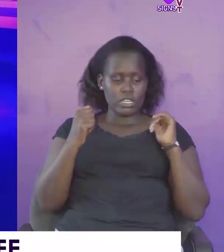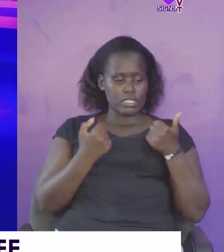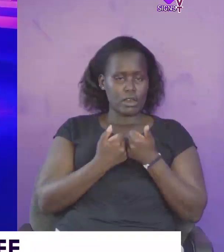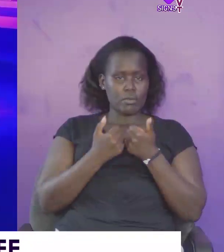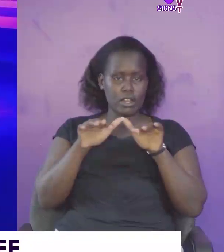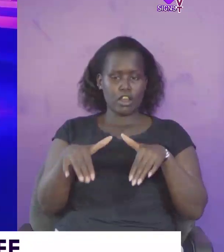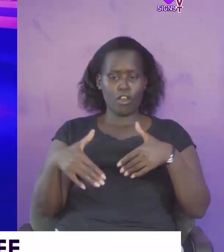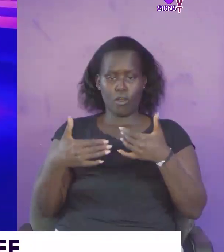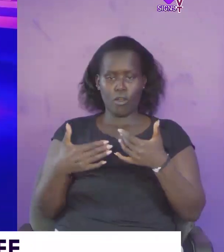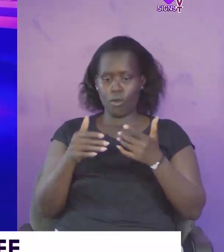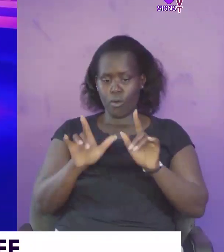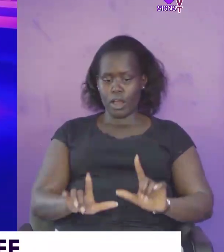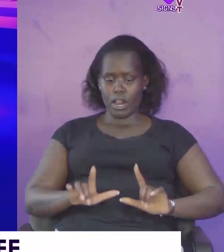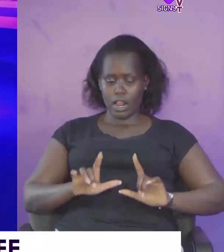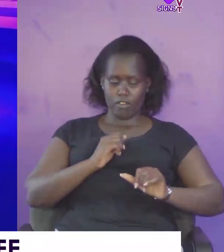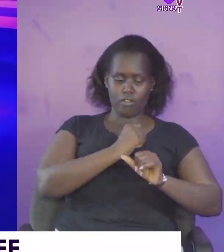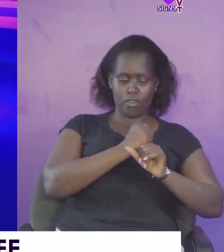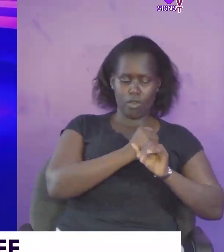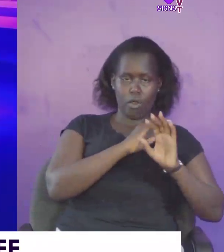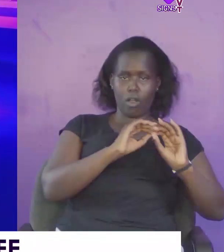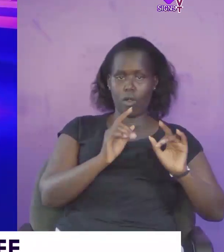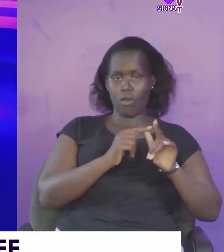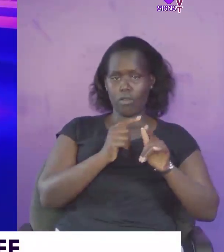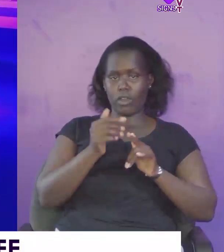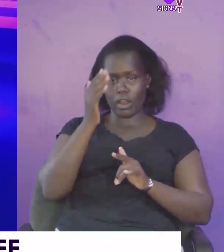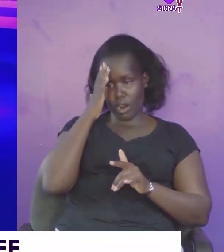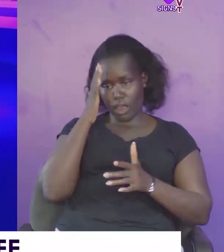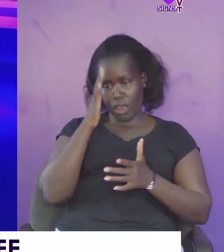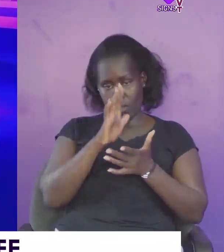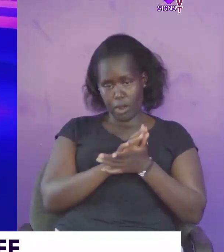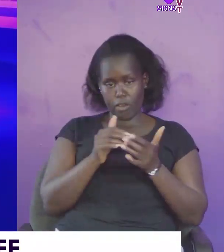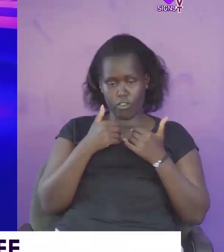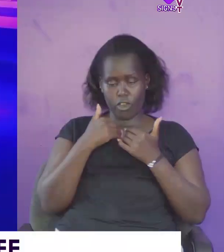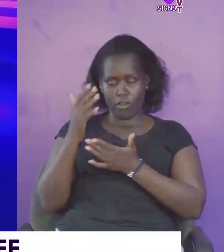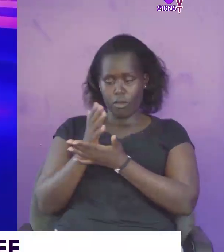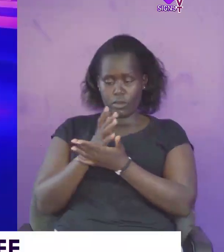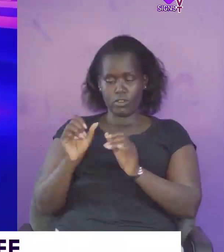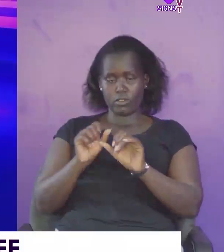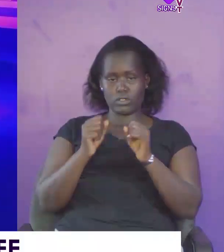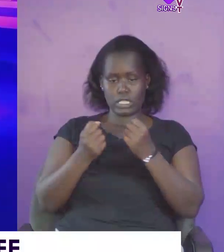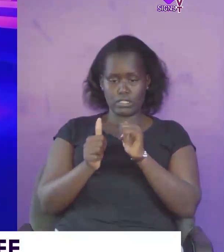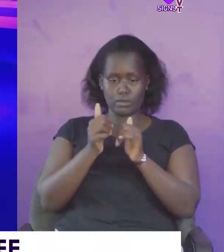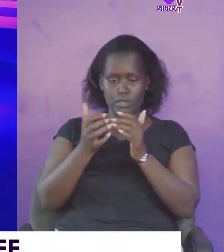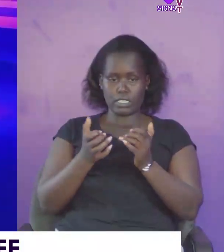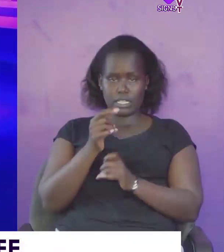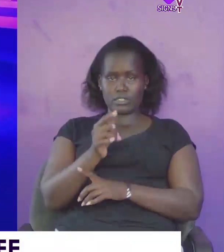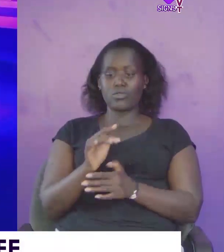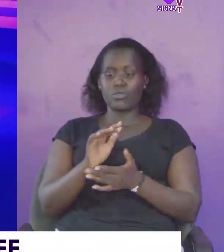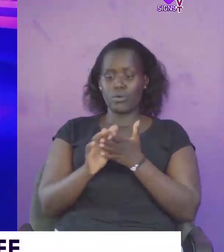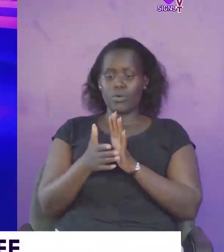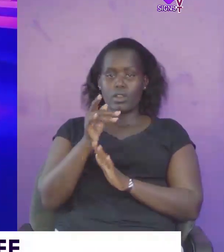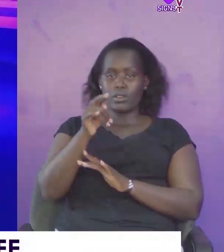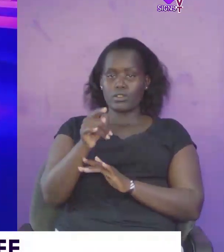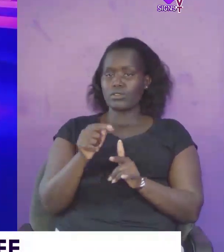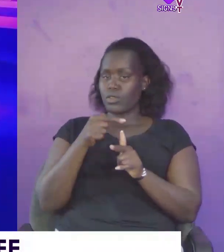or if life is not working. Believe me, there is a portion of society that really requires you, and without you, I think